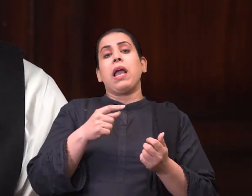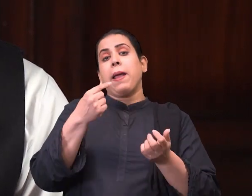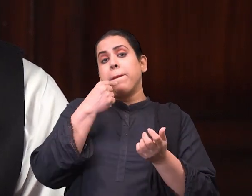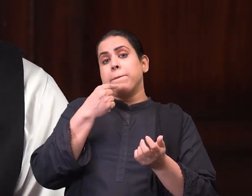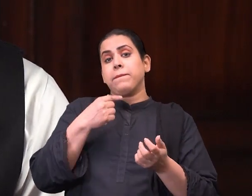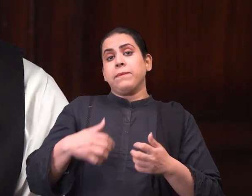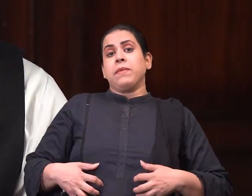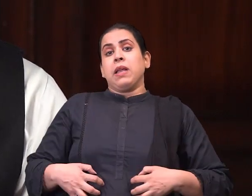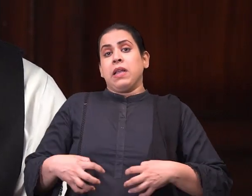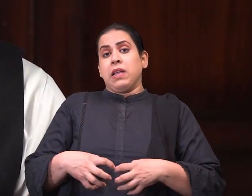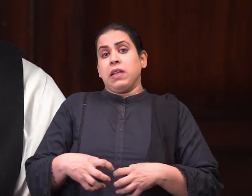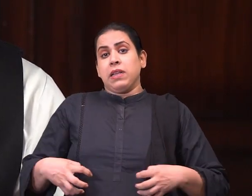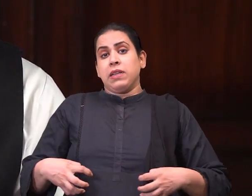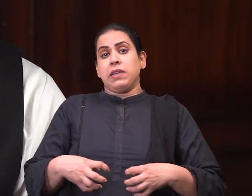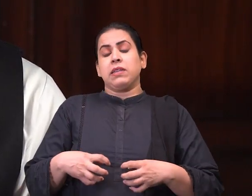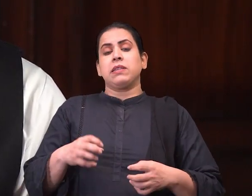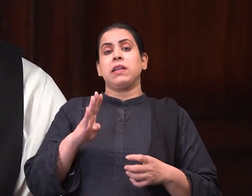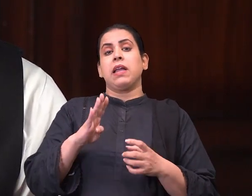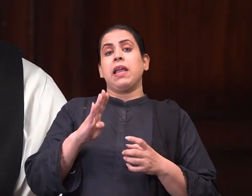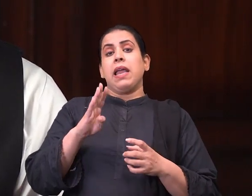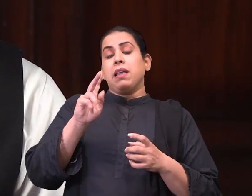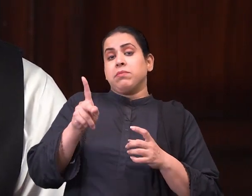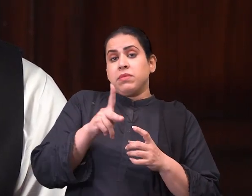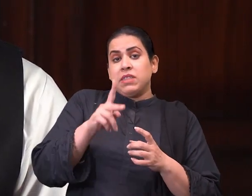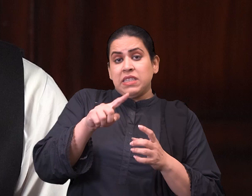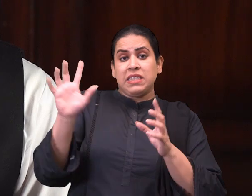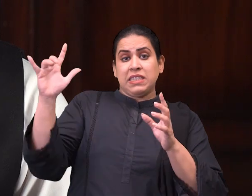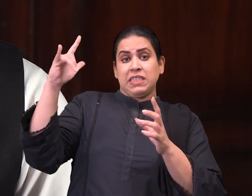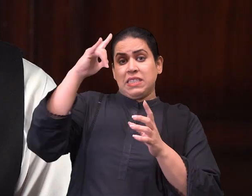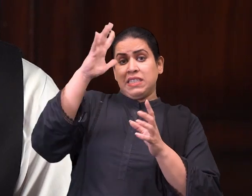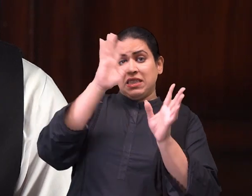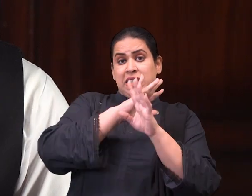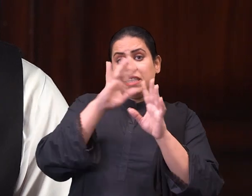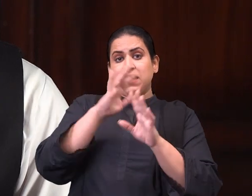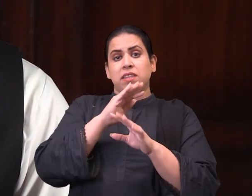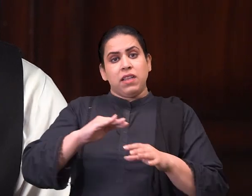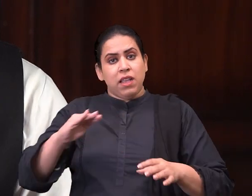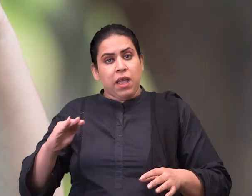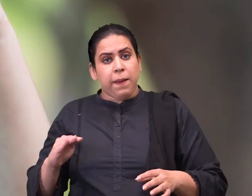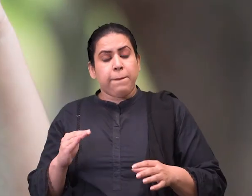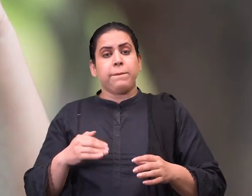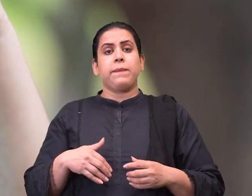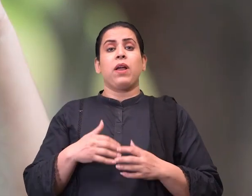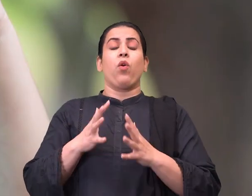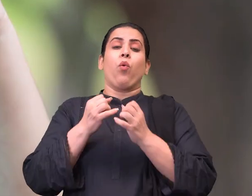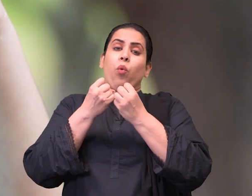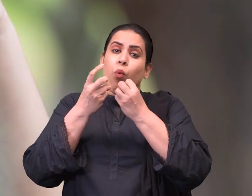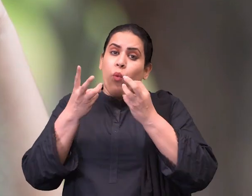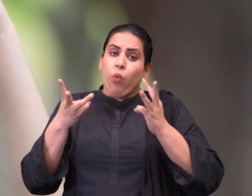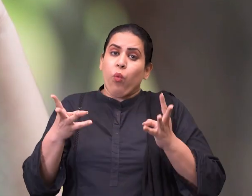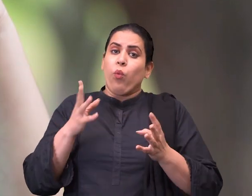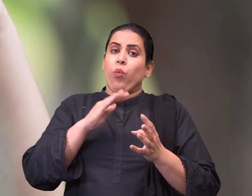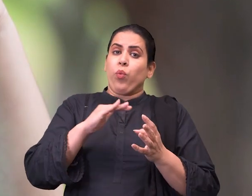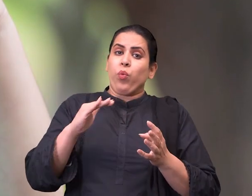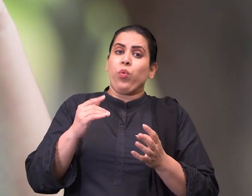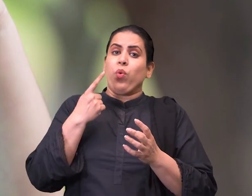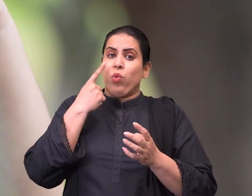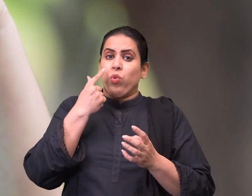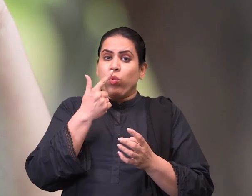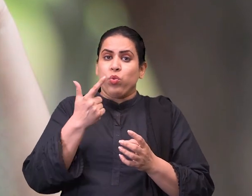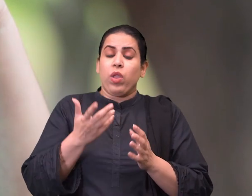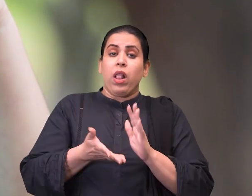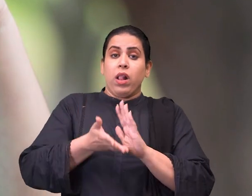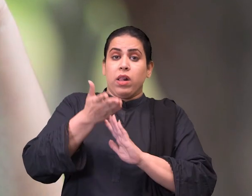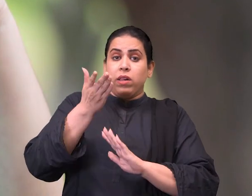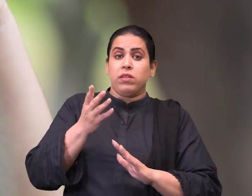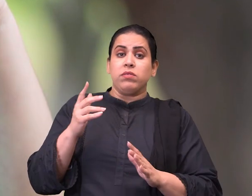why they can easily penetrate through the lung alveoli, obstructing effective airflow. Children who spend a valuable amount of